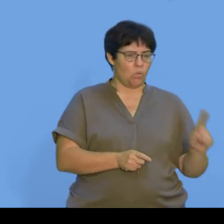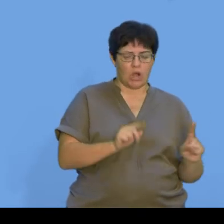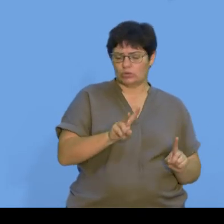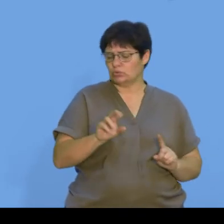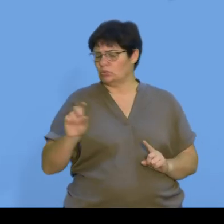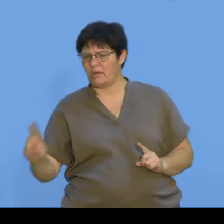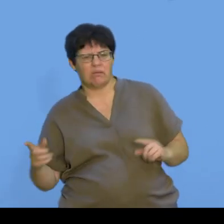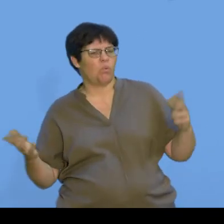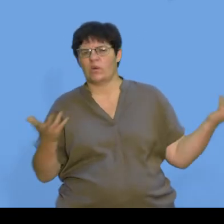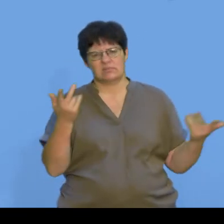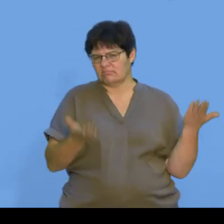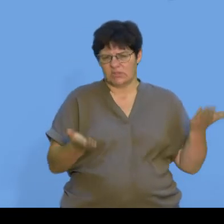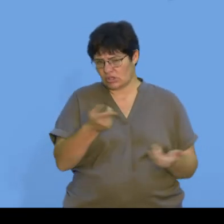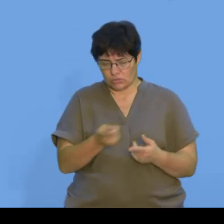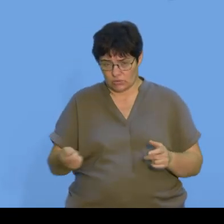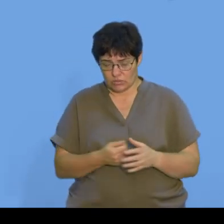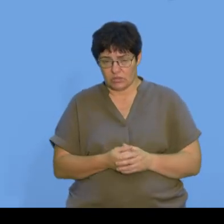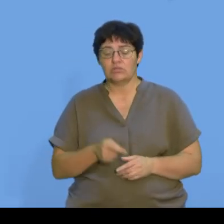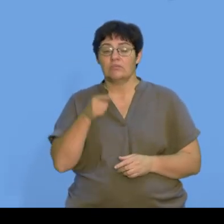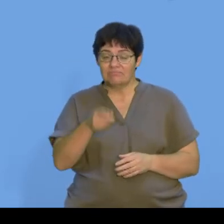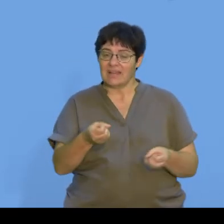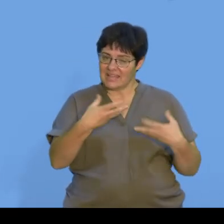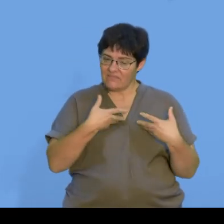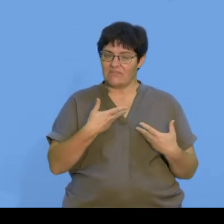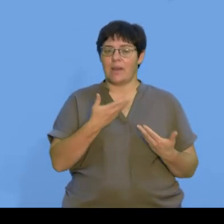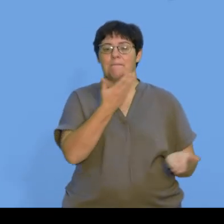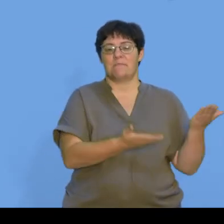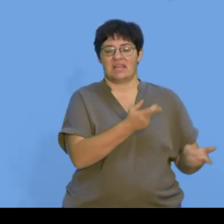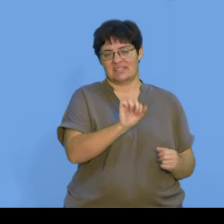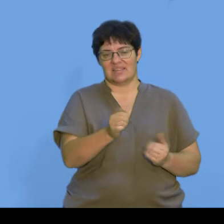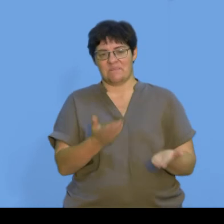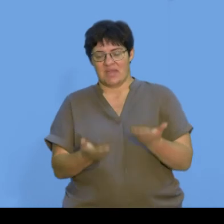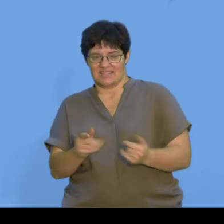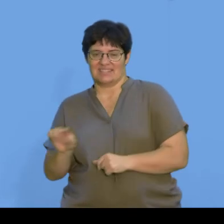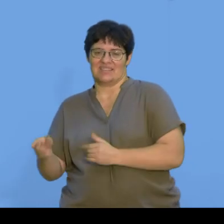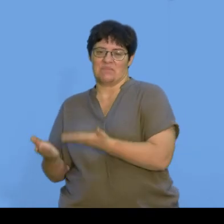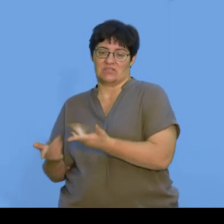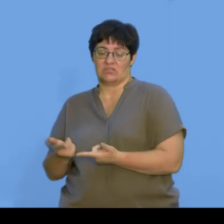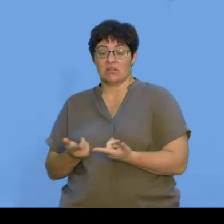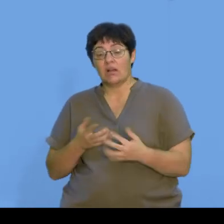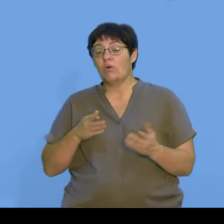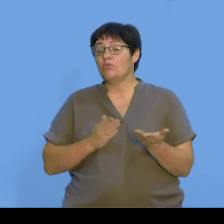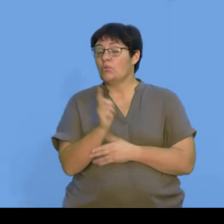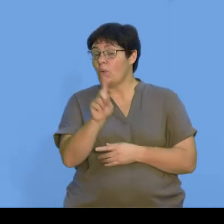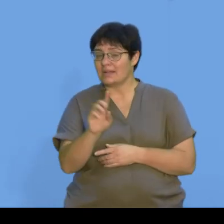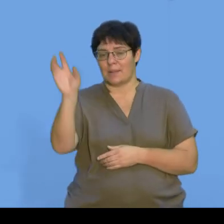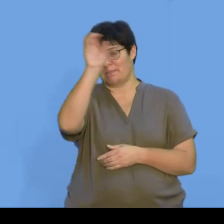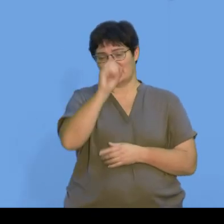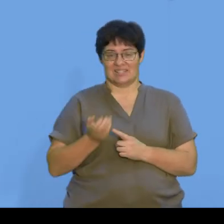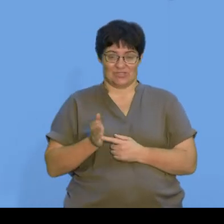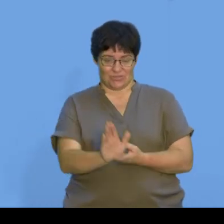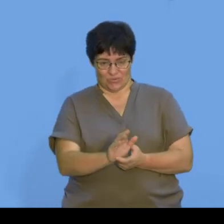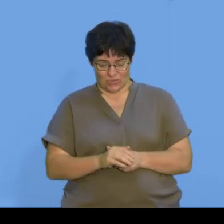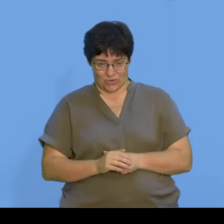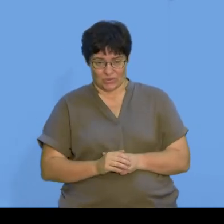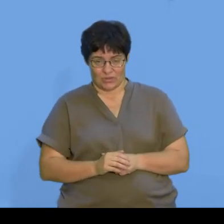in percentage composition gives the ratio of masses, expressed as a percentage, and also percentage composition is